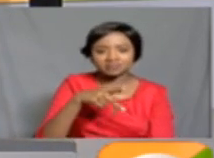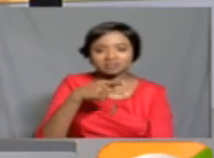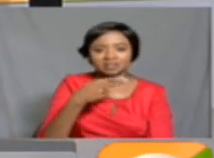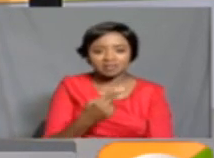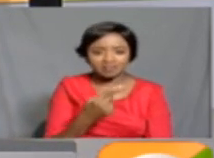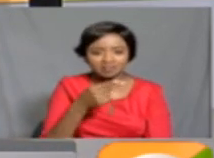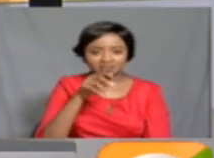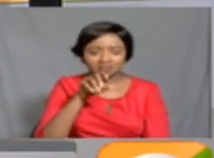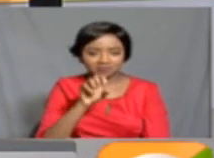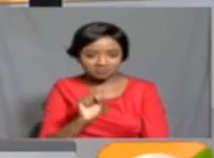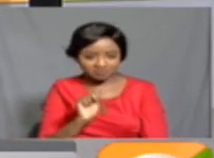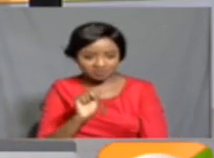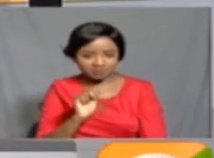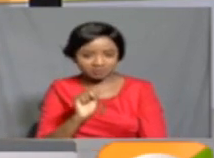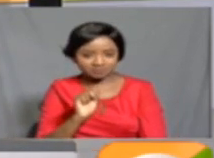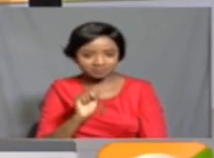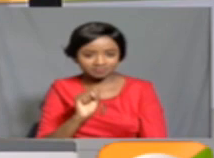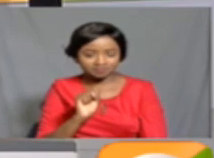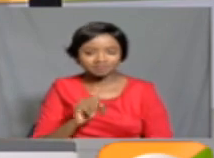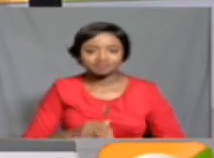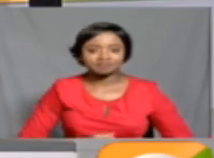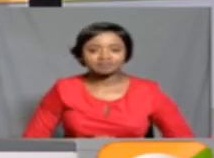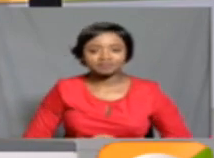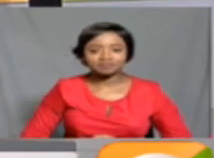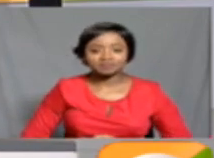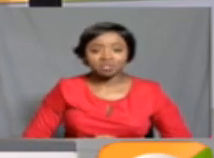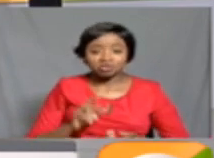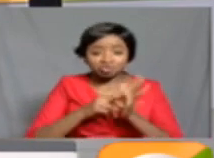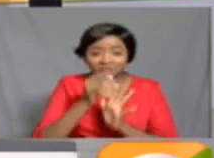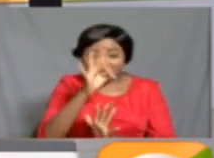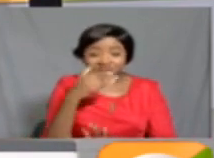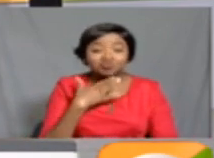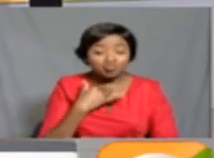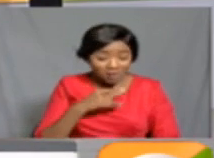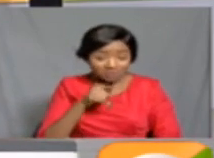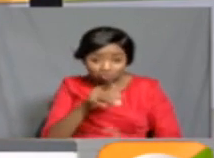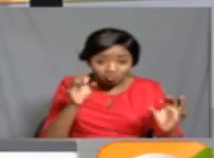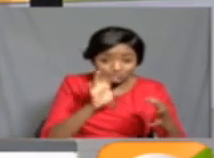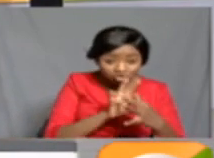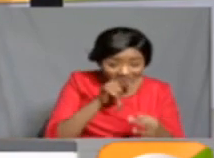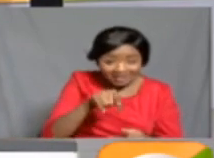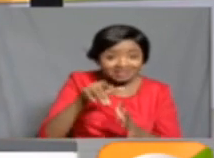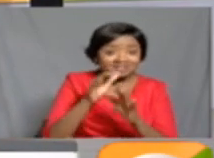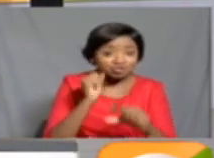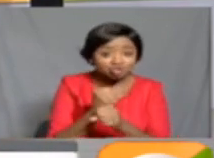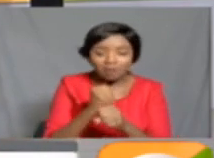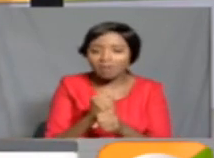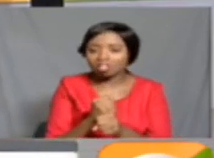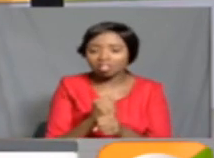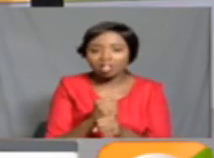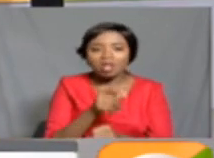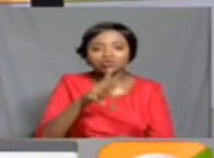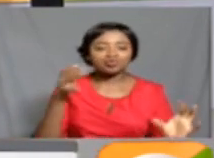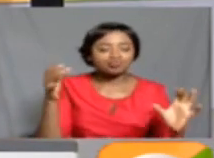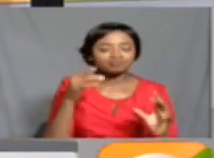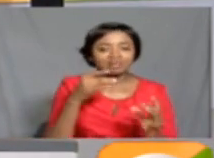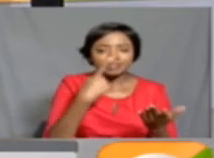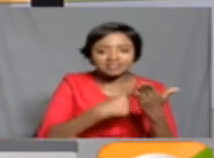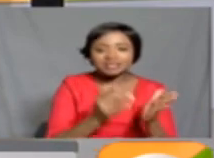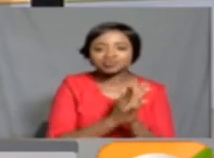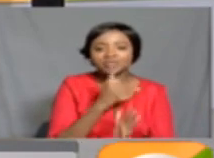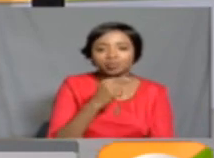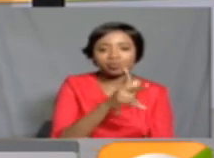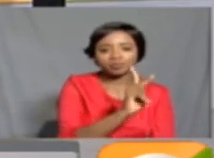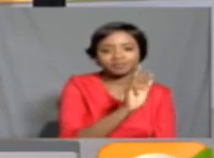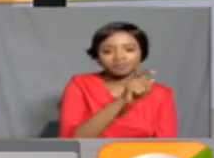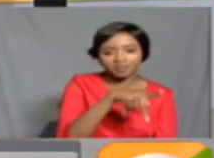Inspectorate Services. So if you are a farmer seeking to go into this, you can go to KEFIS. They will guide you on the standards that China is looking for, including the